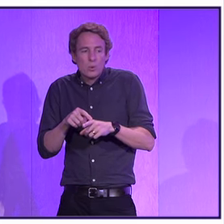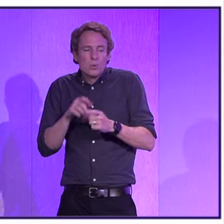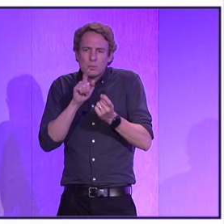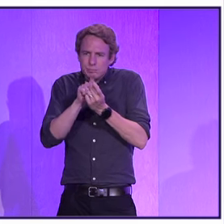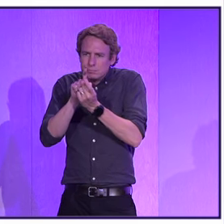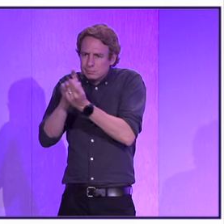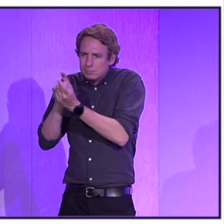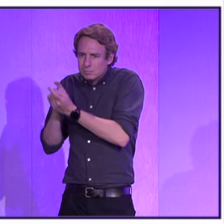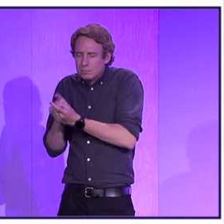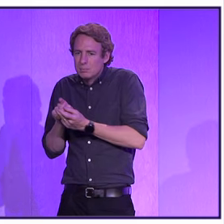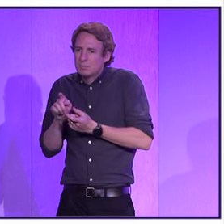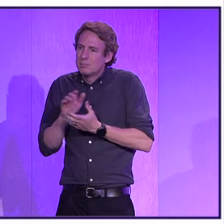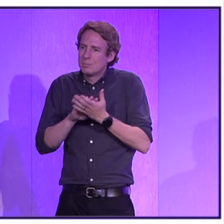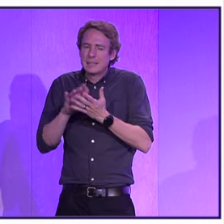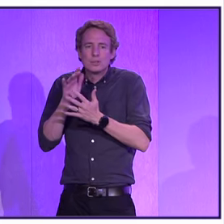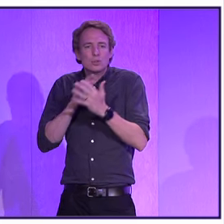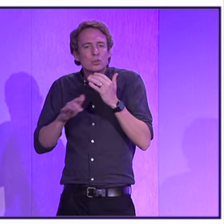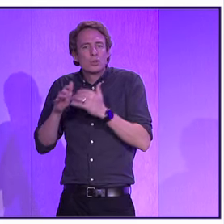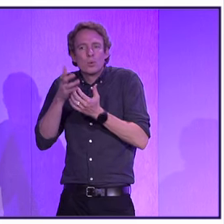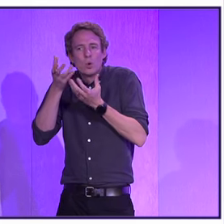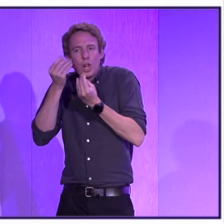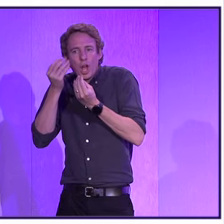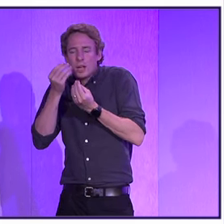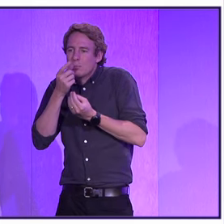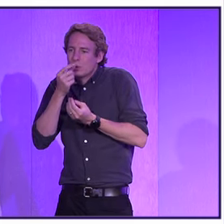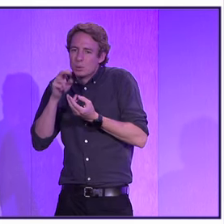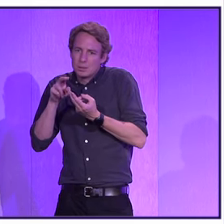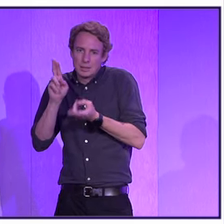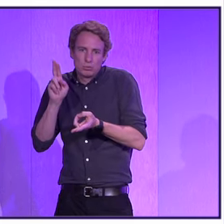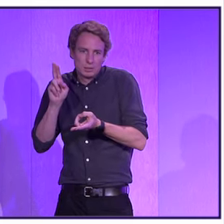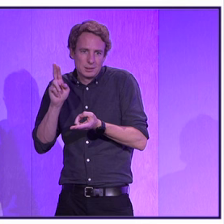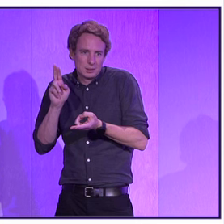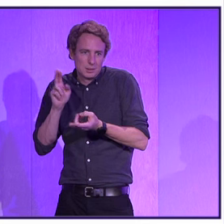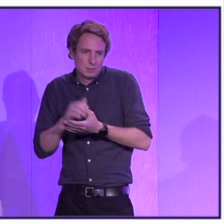another, then we can increase the social learning capability